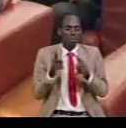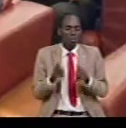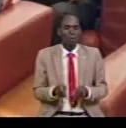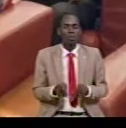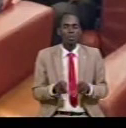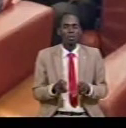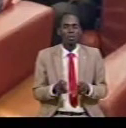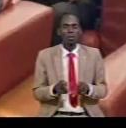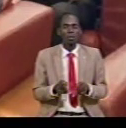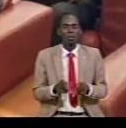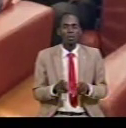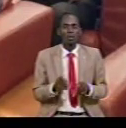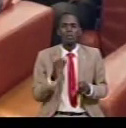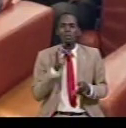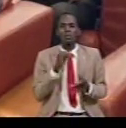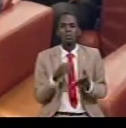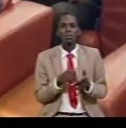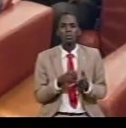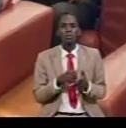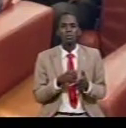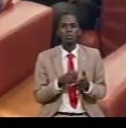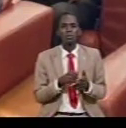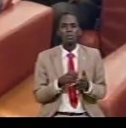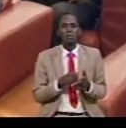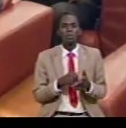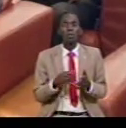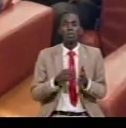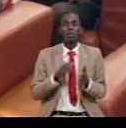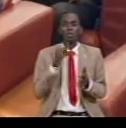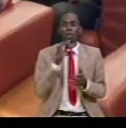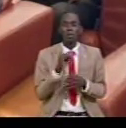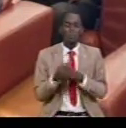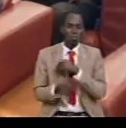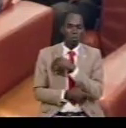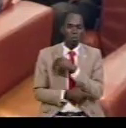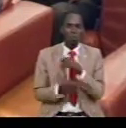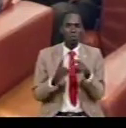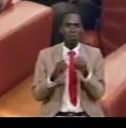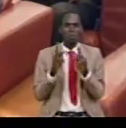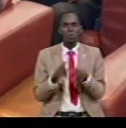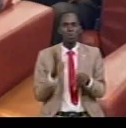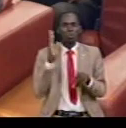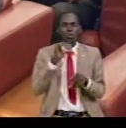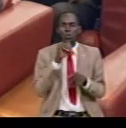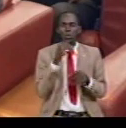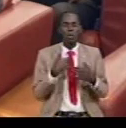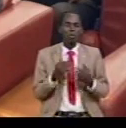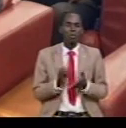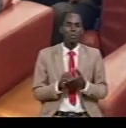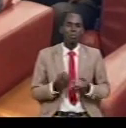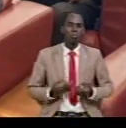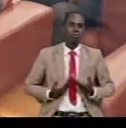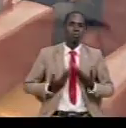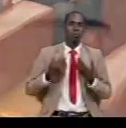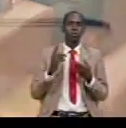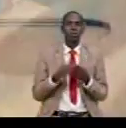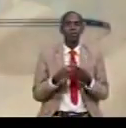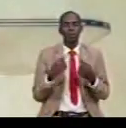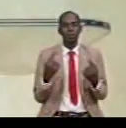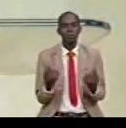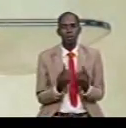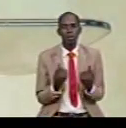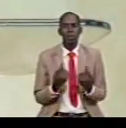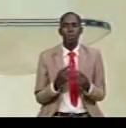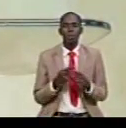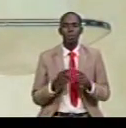a temptation. You may not see that as temptation to commit sin and all that, but if that thing could discourage you and you stop preaching the